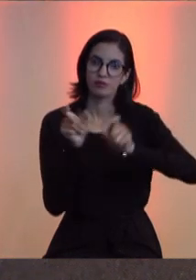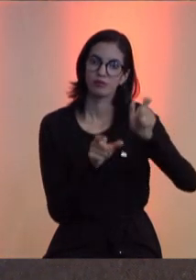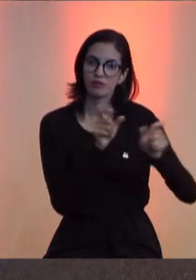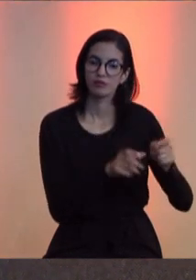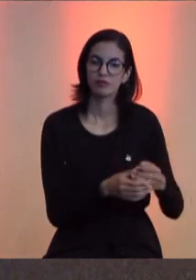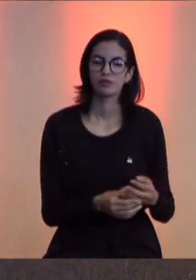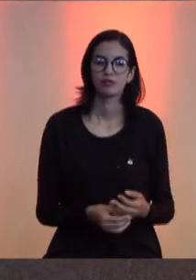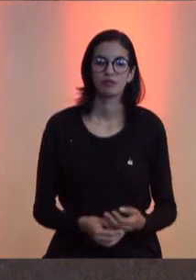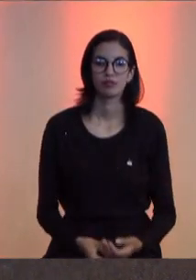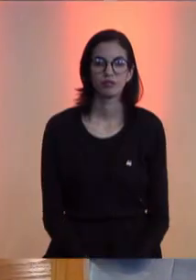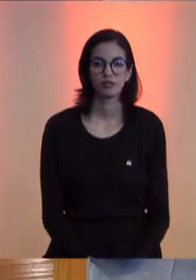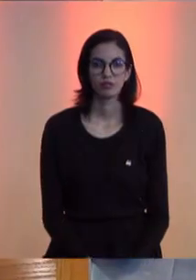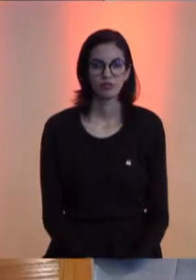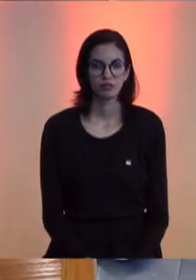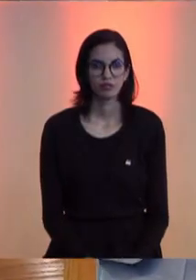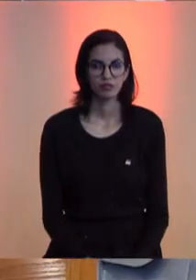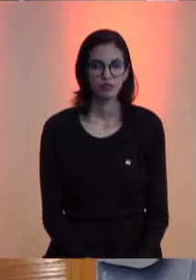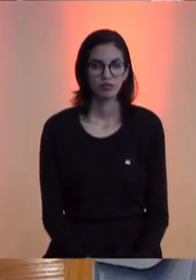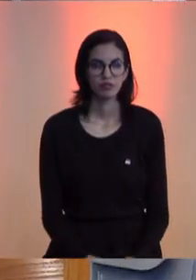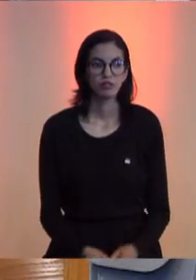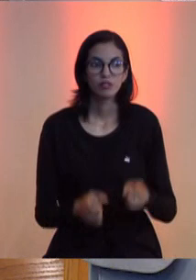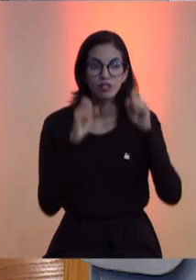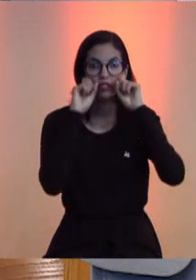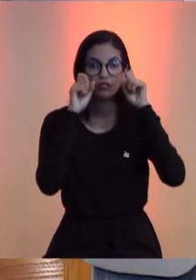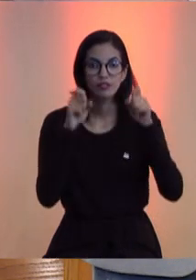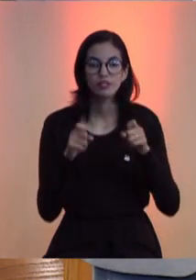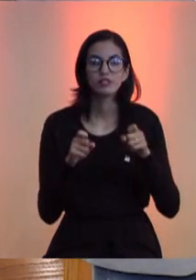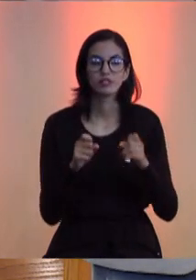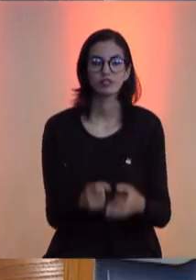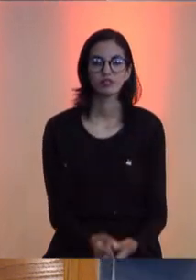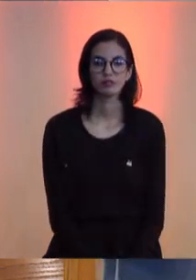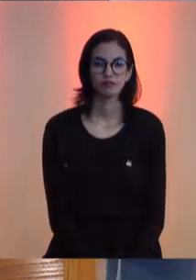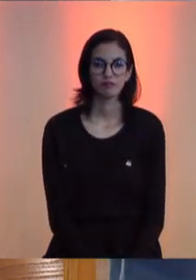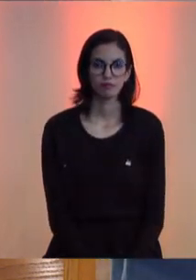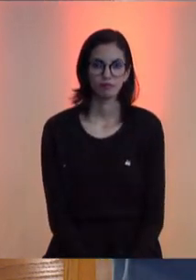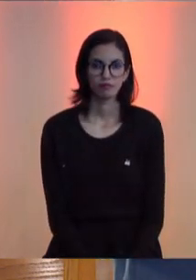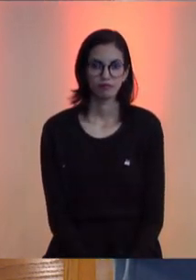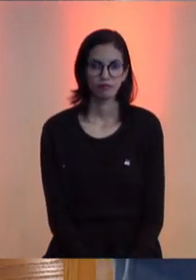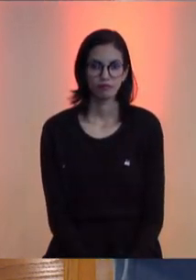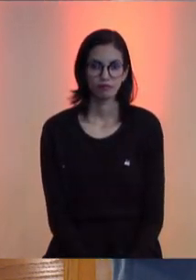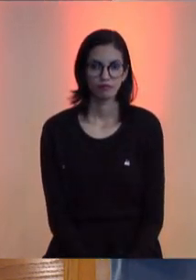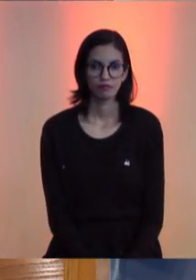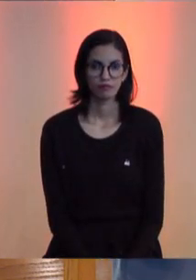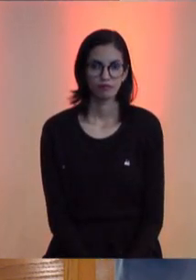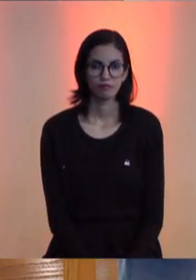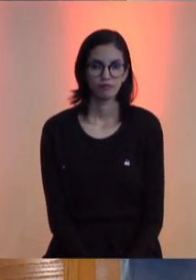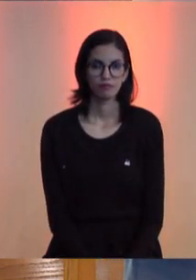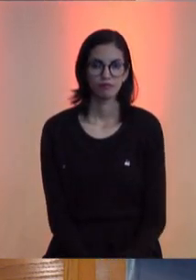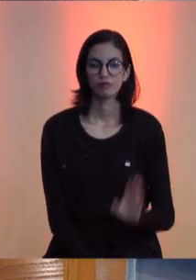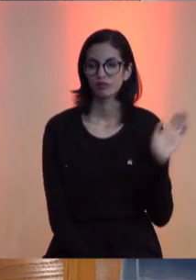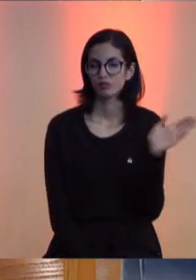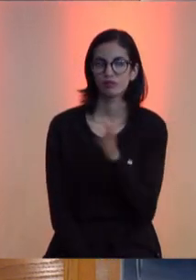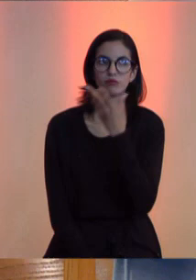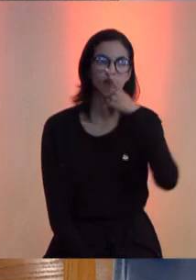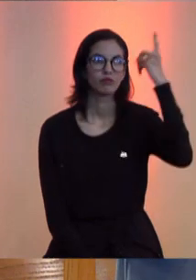worship here, los miembros del vecinos que vienen a adorar hoy, to trust in God, what, no matter what, que confiemos en Dios,